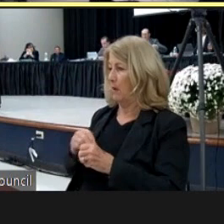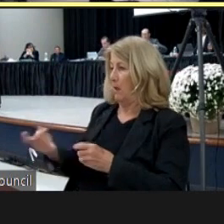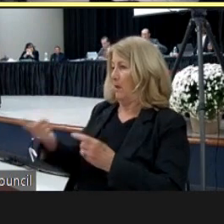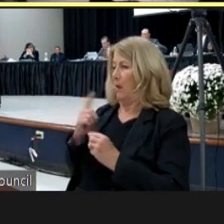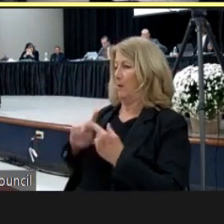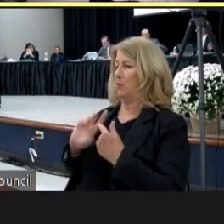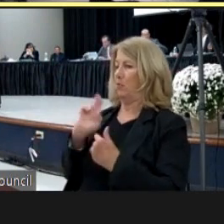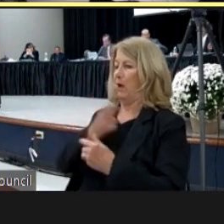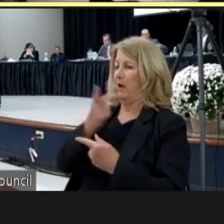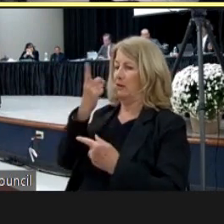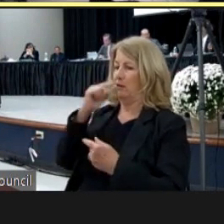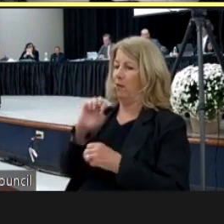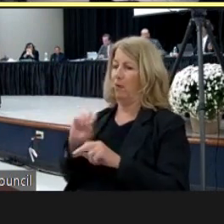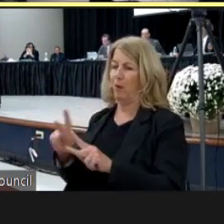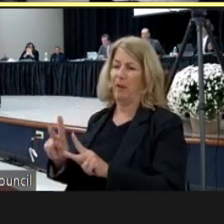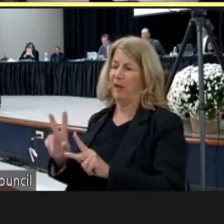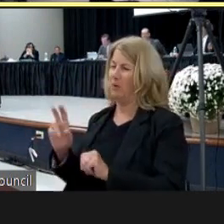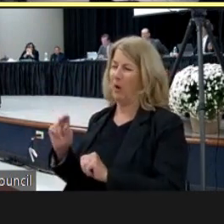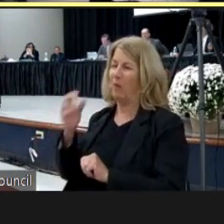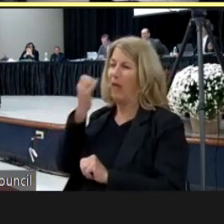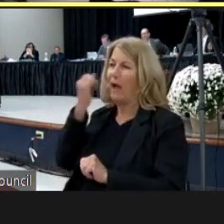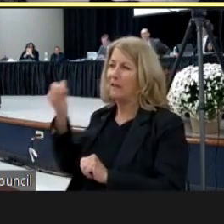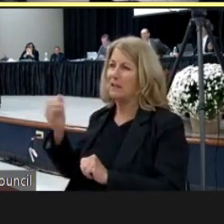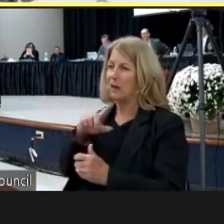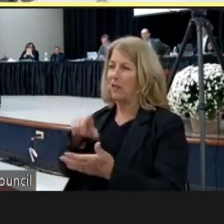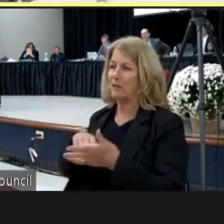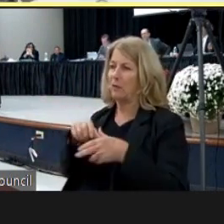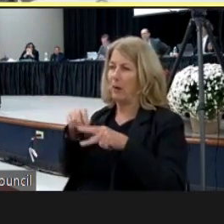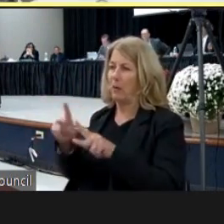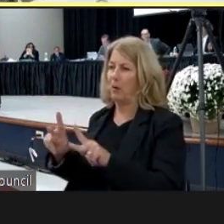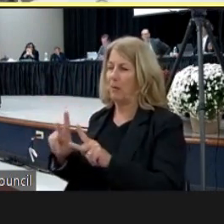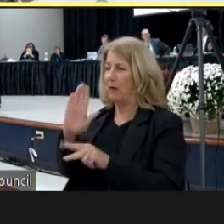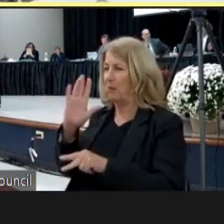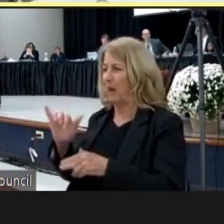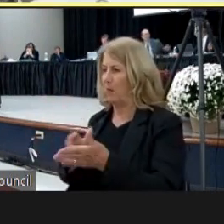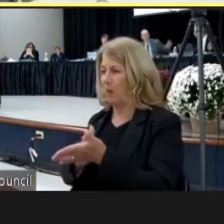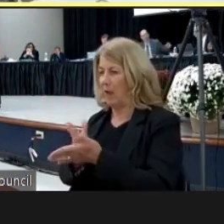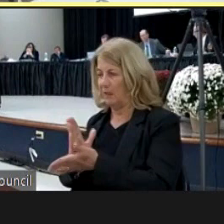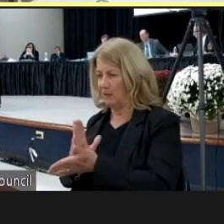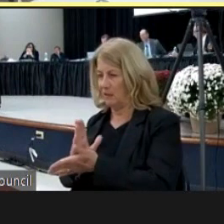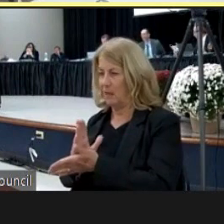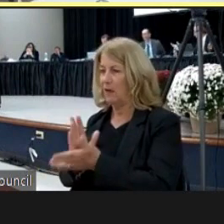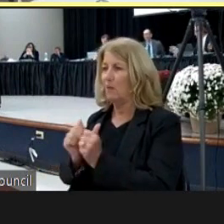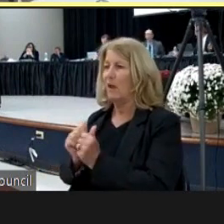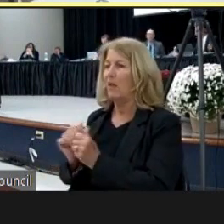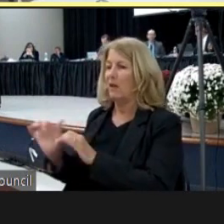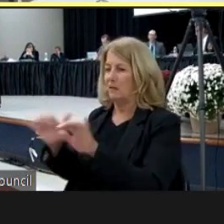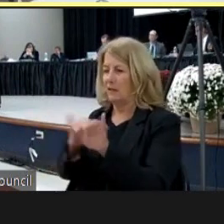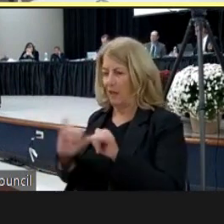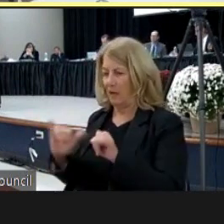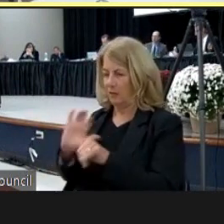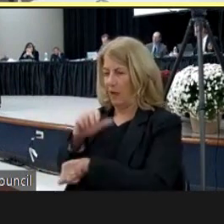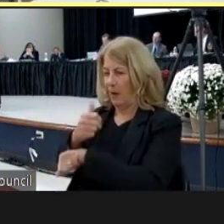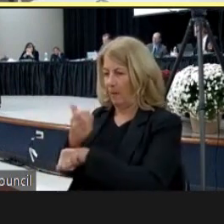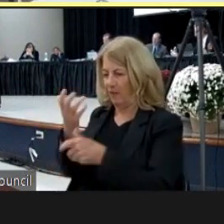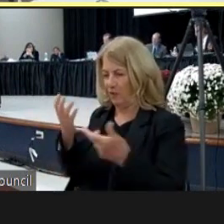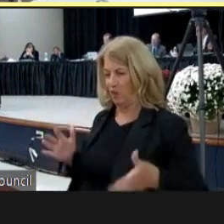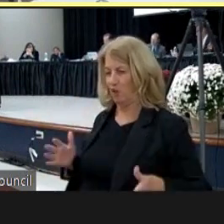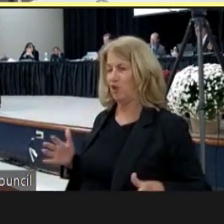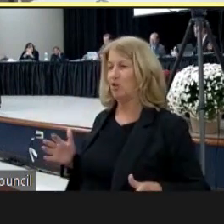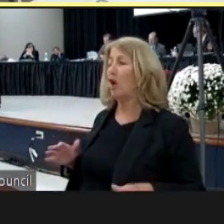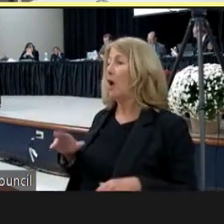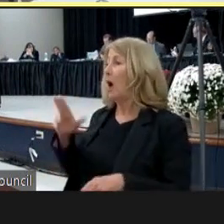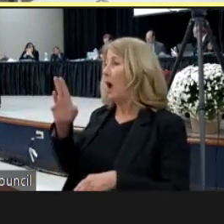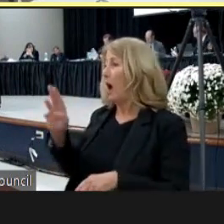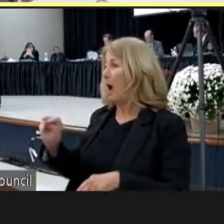permit. No, none of this. would be- The idea would be that this would be permitted by By right, right. okay, with those sorry. standards in place. I think. Yes. I